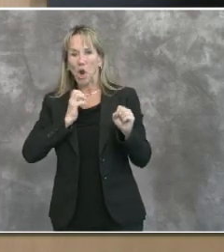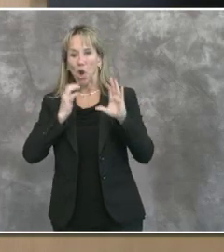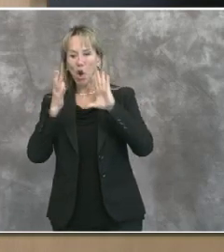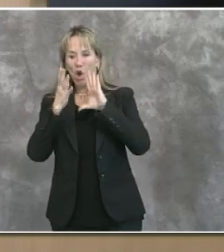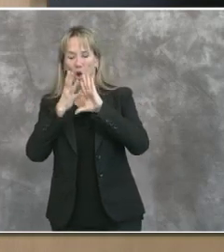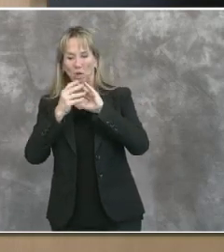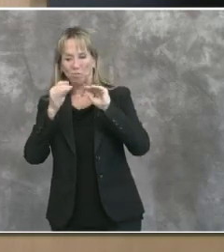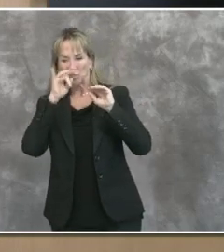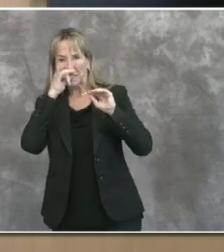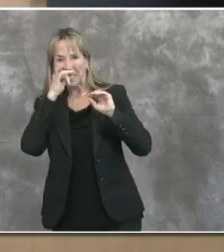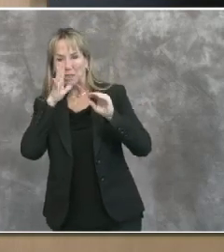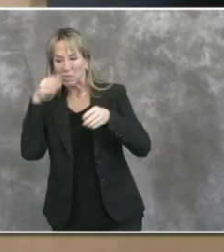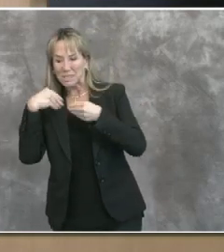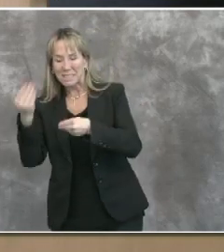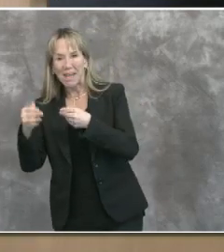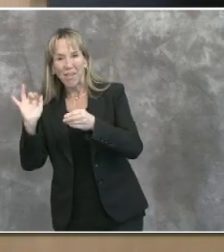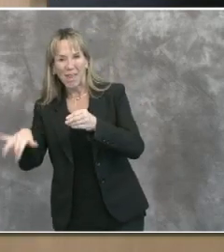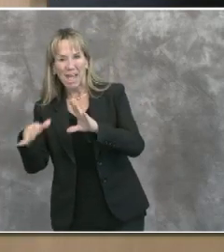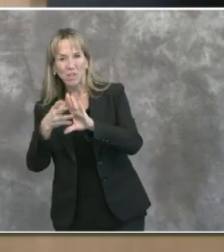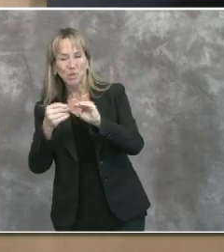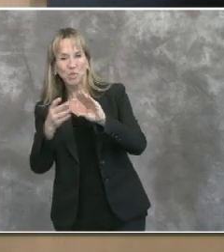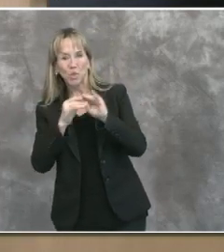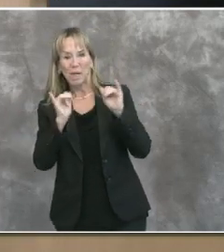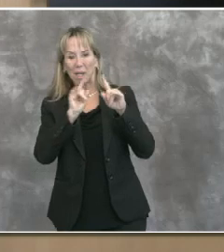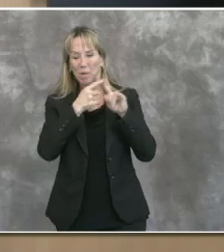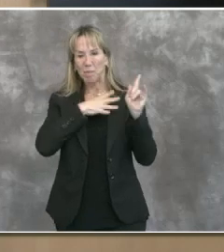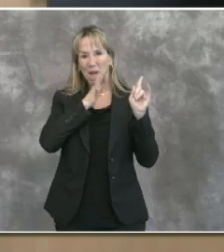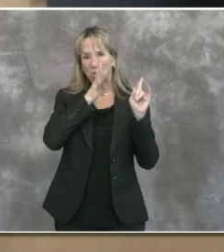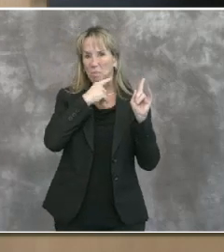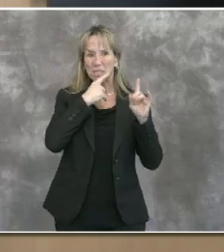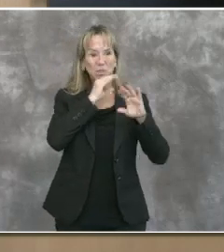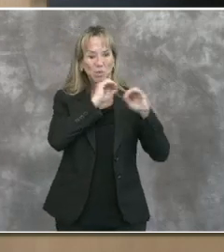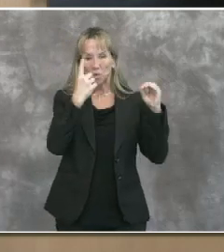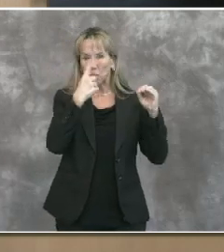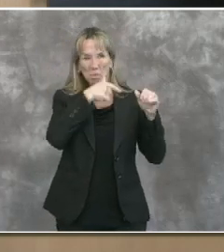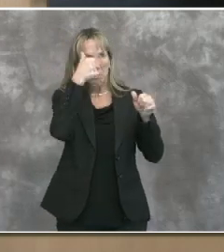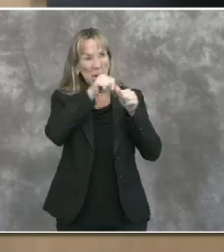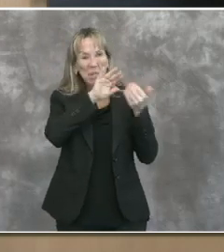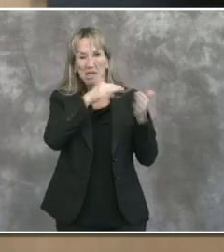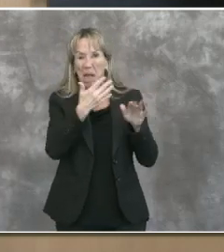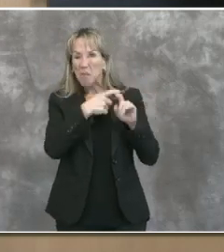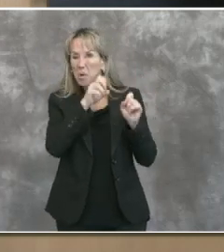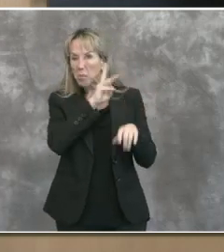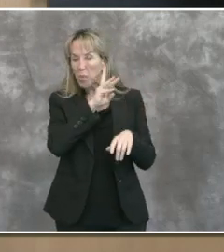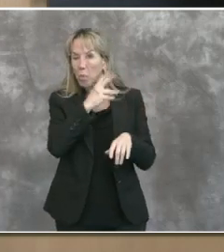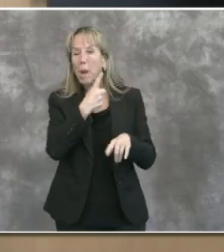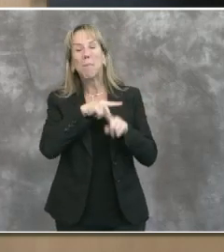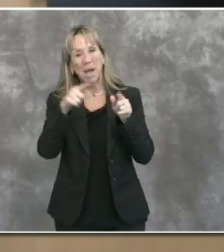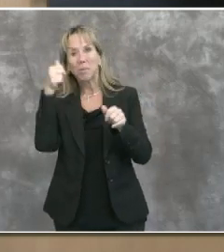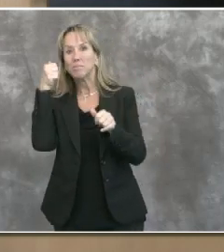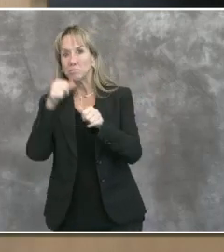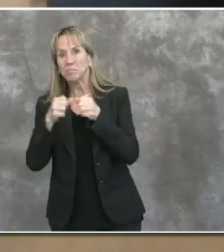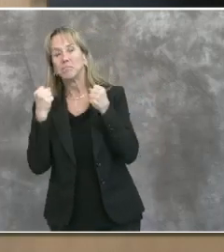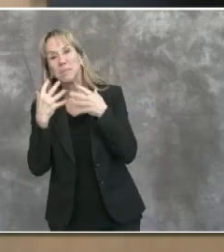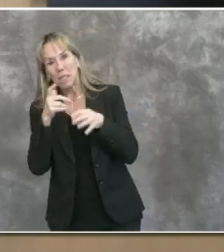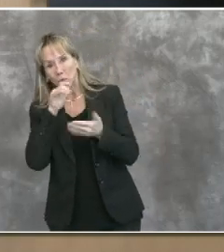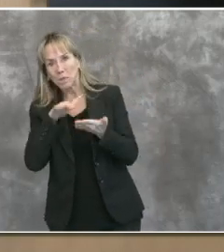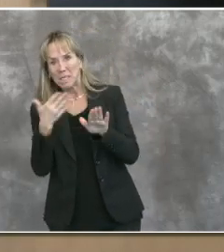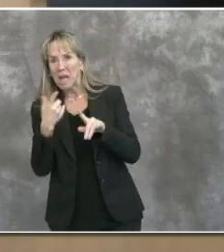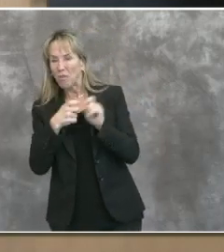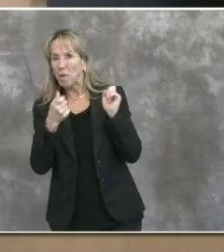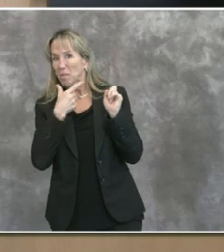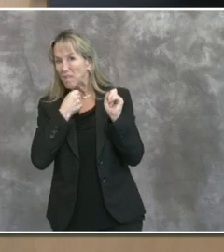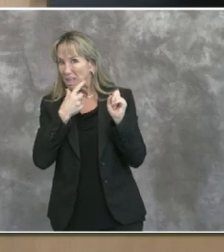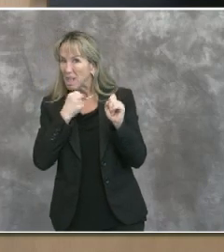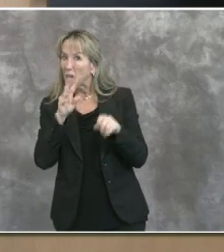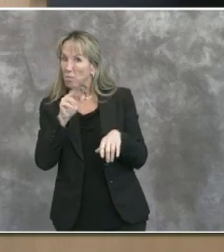that kind of story to their grandkids at a future date. So a couple other updates. For the outbreaks